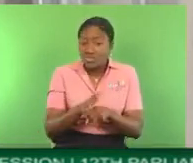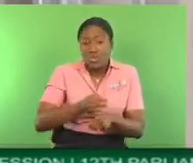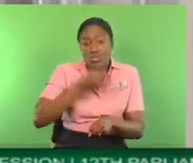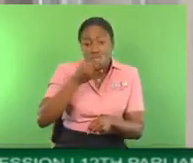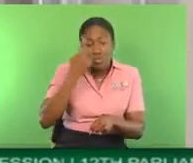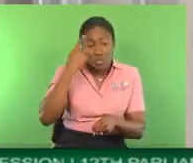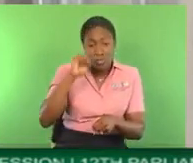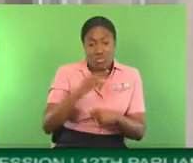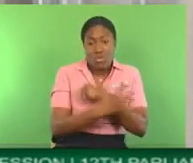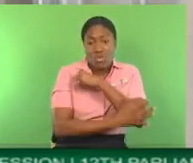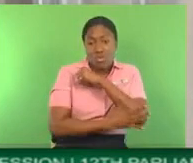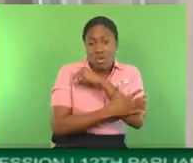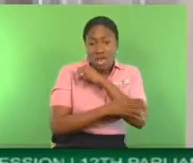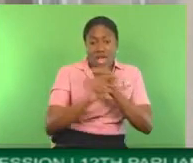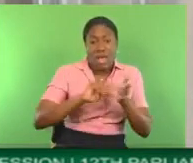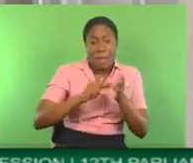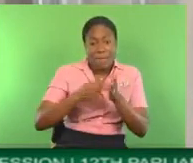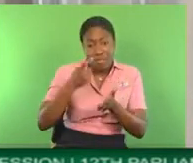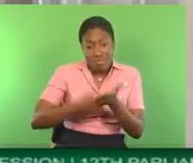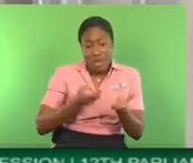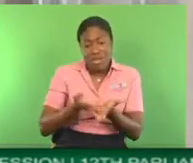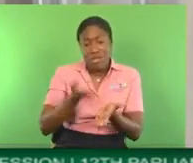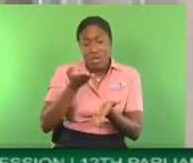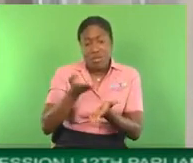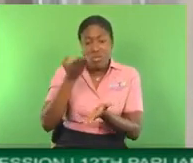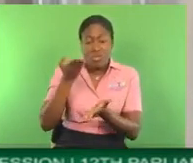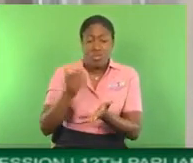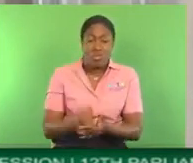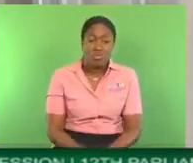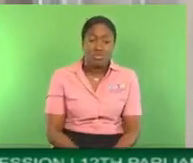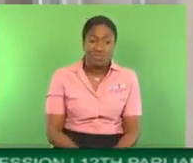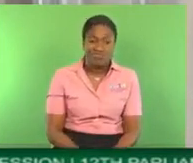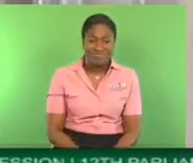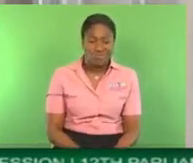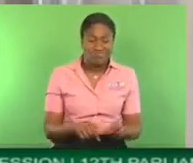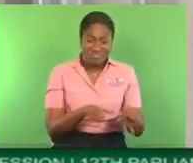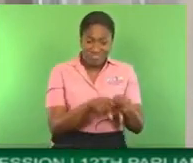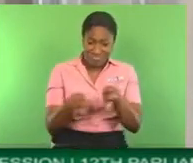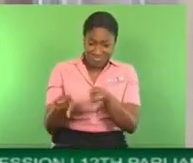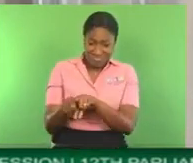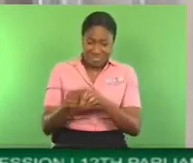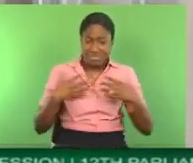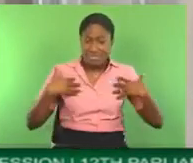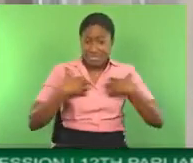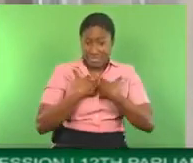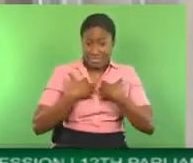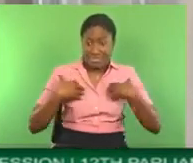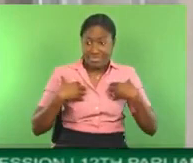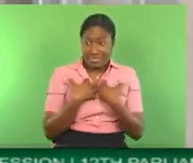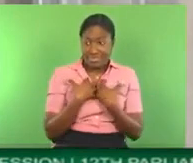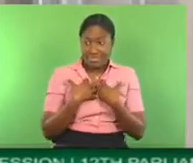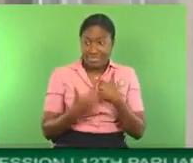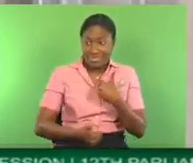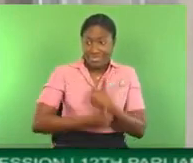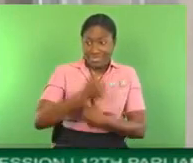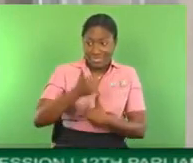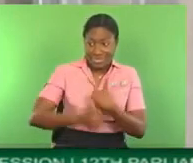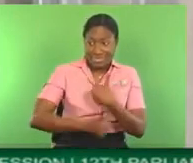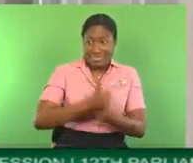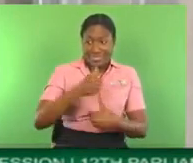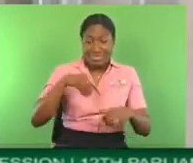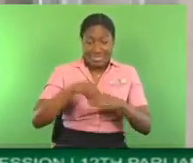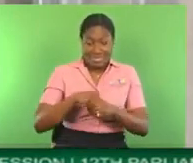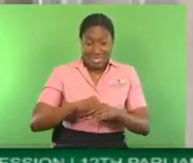increased prices and food shortage for consumers. Furthermore, livestock can be at risk during floods, and the damage